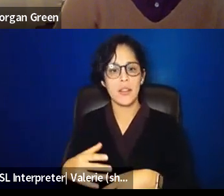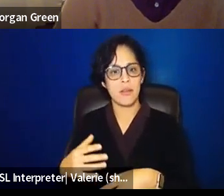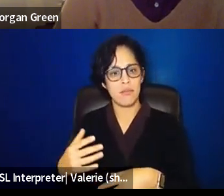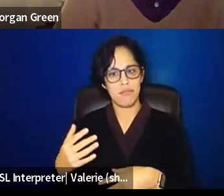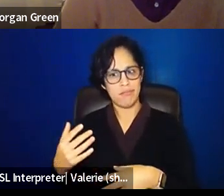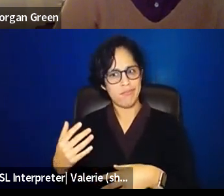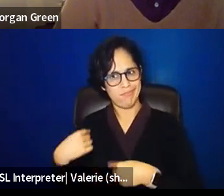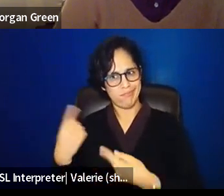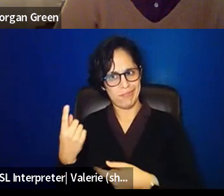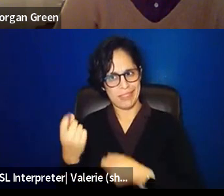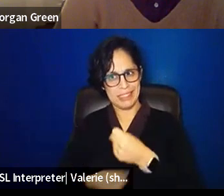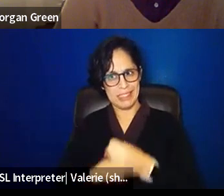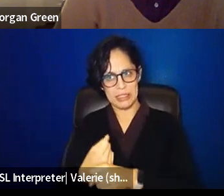to